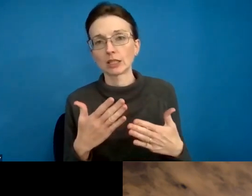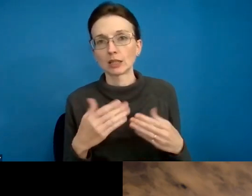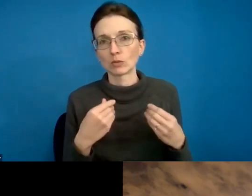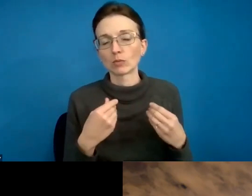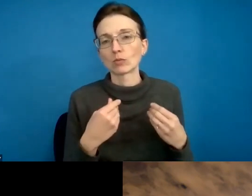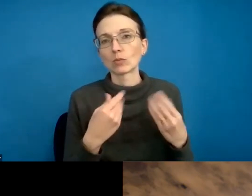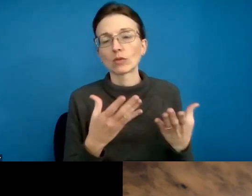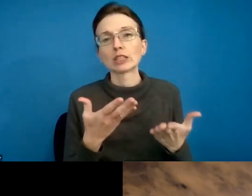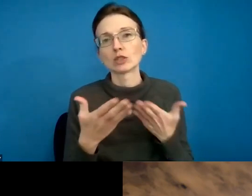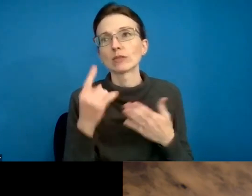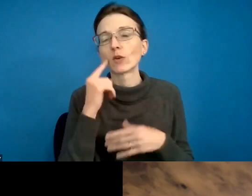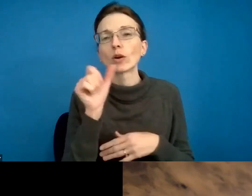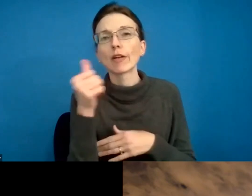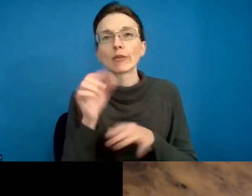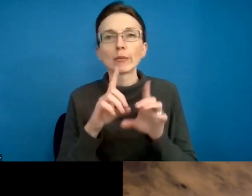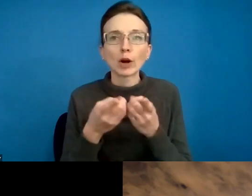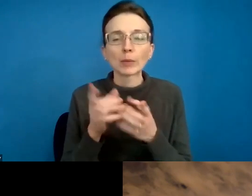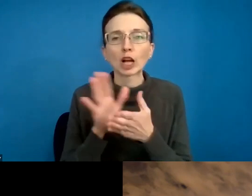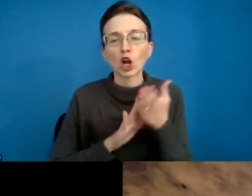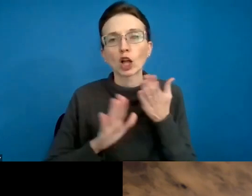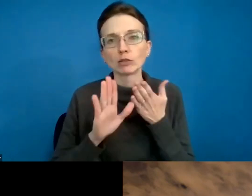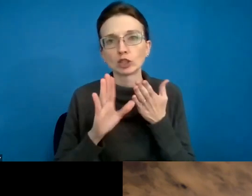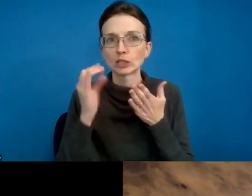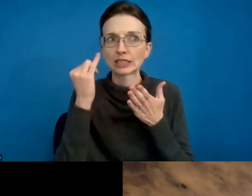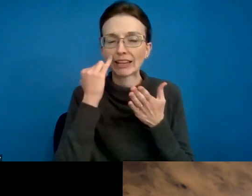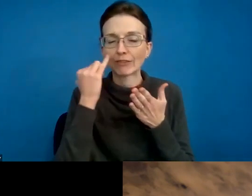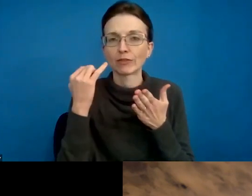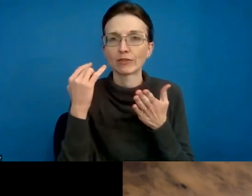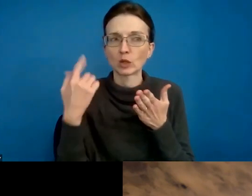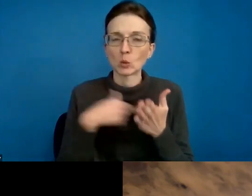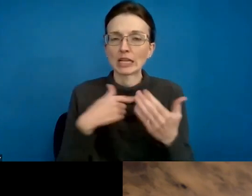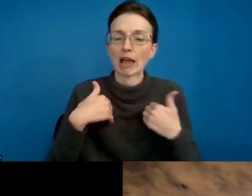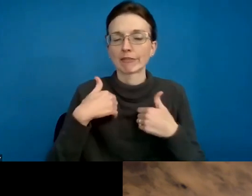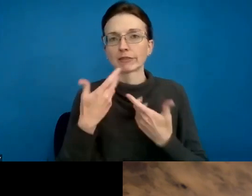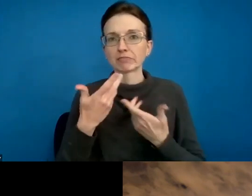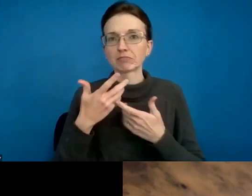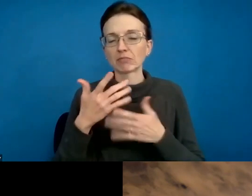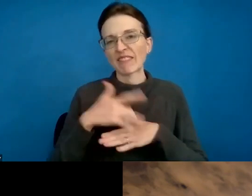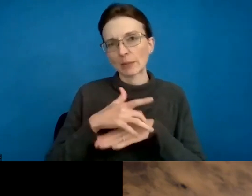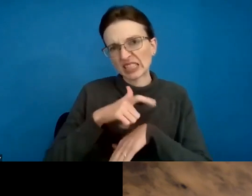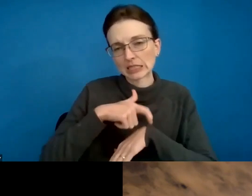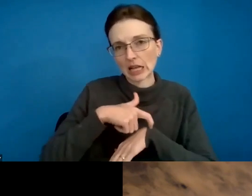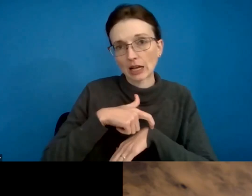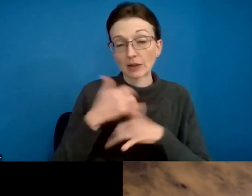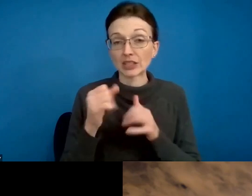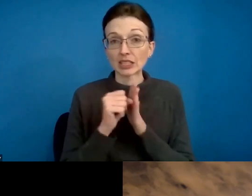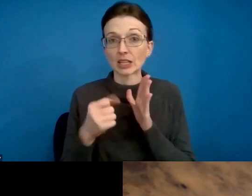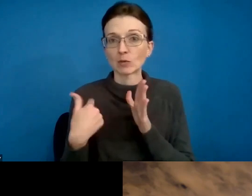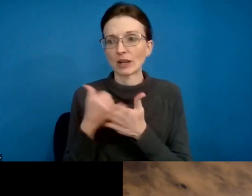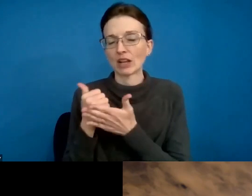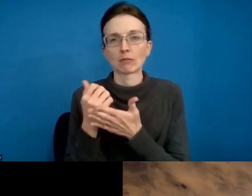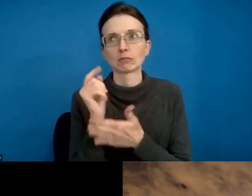other departments, colleges, whatever. So we've recently done it. We've done it this semester for a number of colleges.